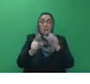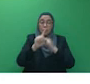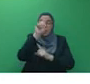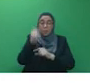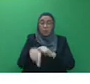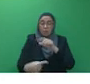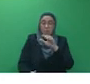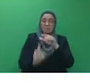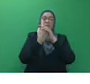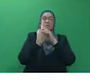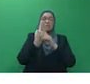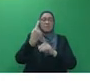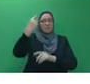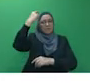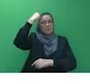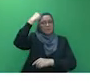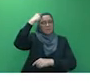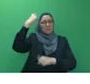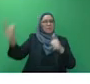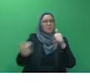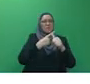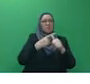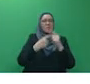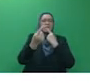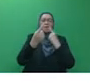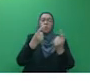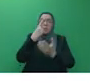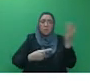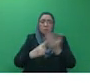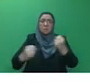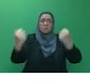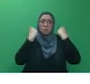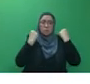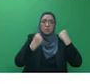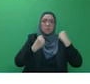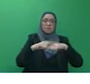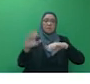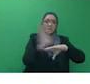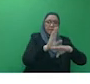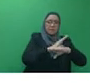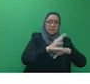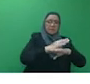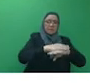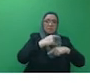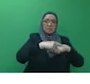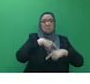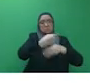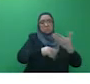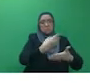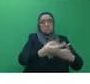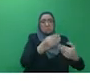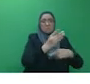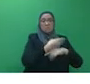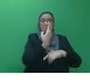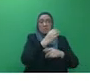that popped out in our minds when we were approached when we were in the first dialogue right what was stronger than brick and mortar which is the type of